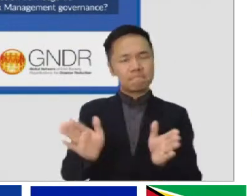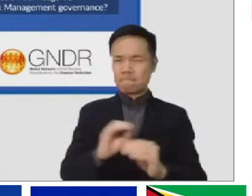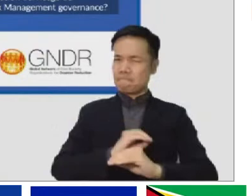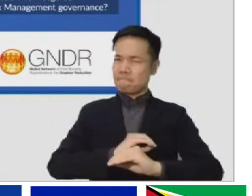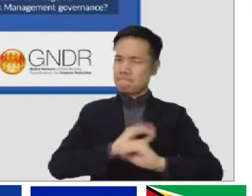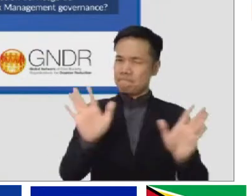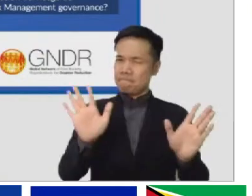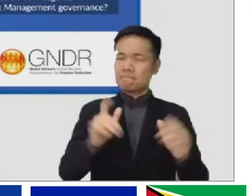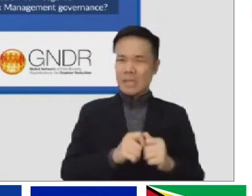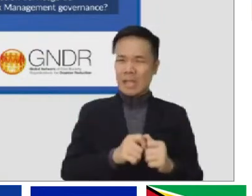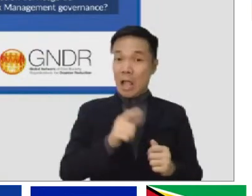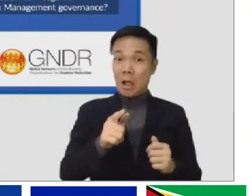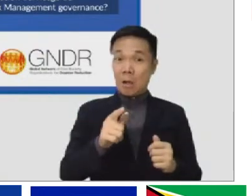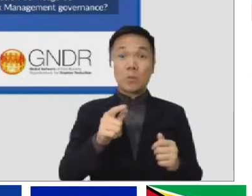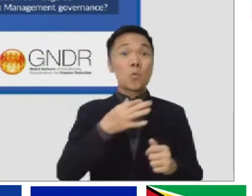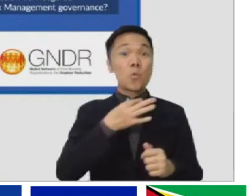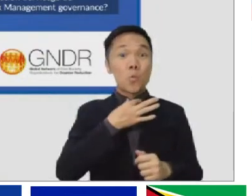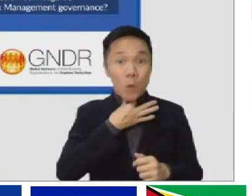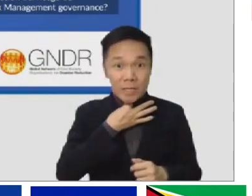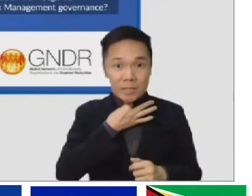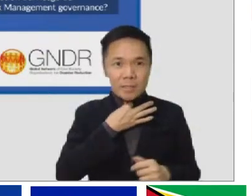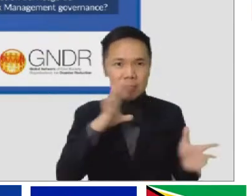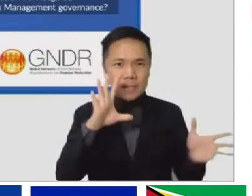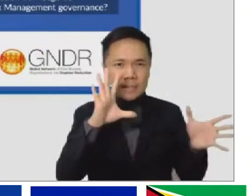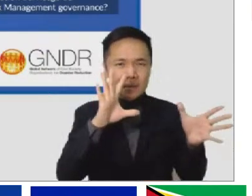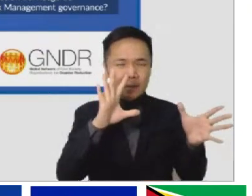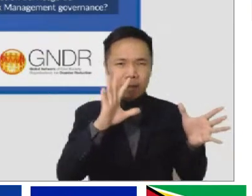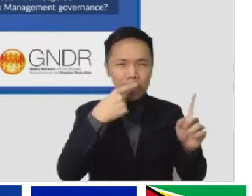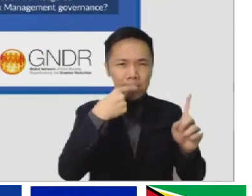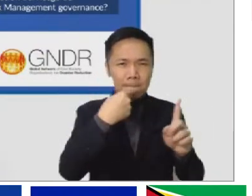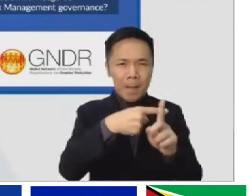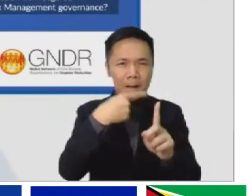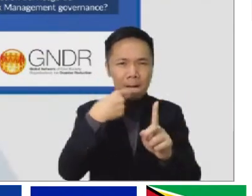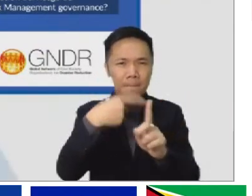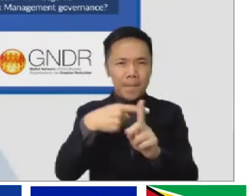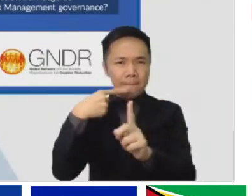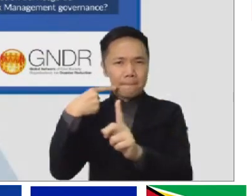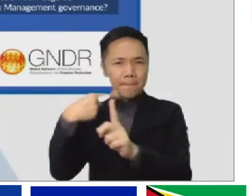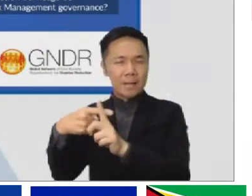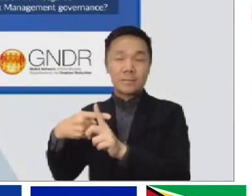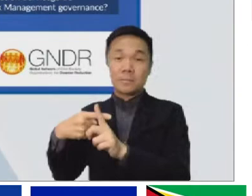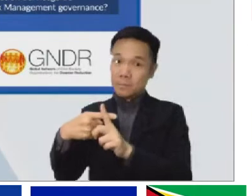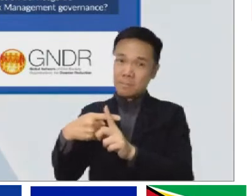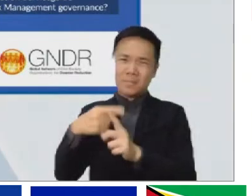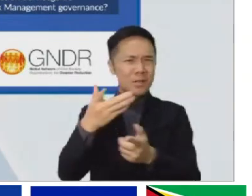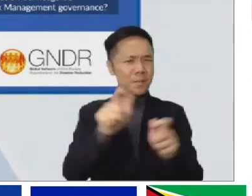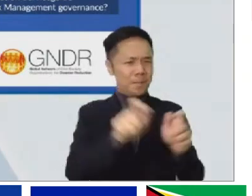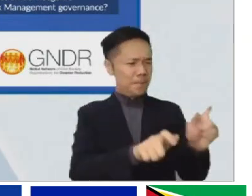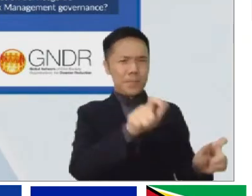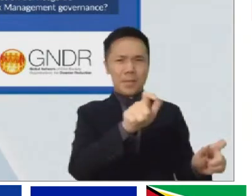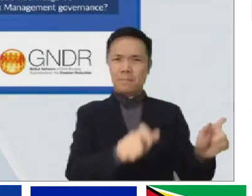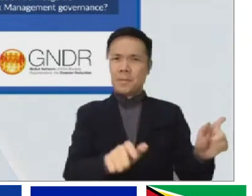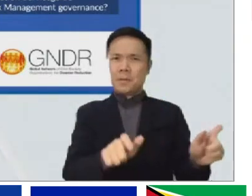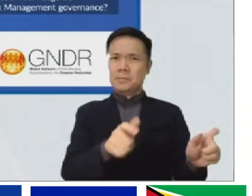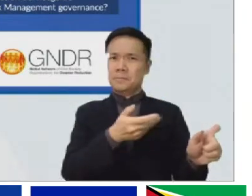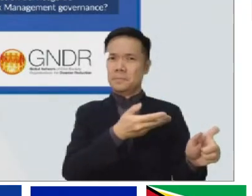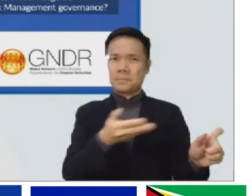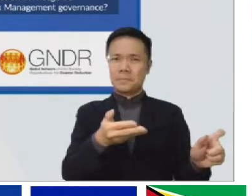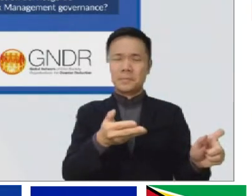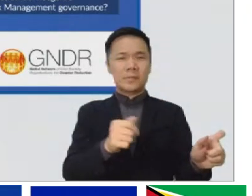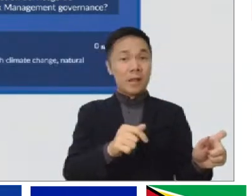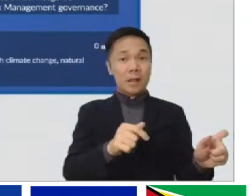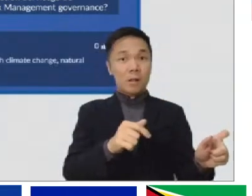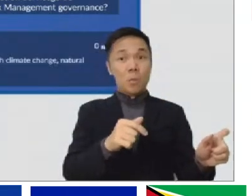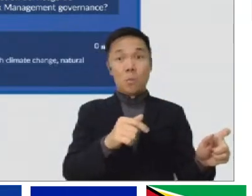That is, the combination of varied conditions of human beings, which subjects them to greater vulnerability conditions